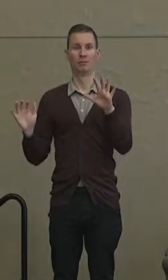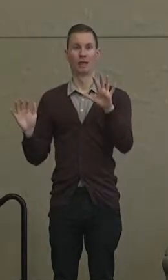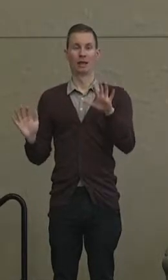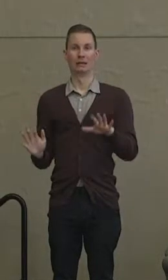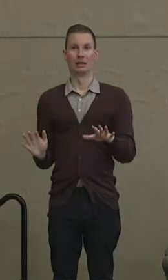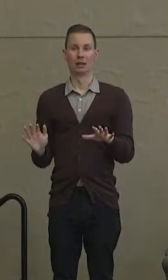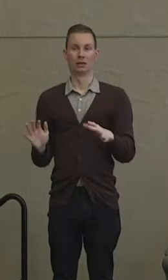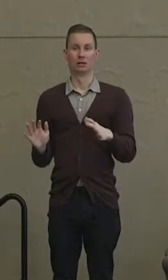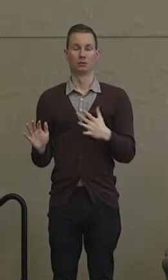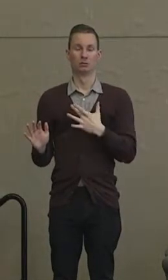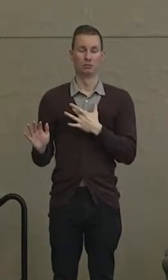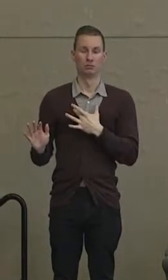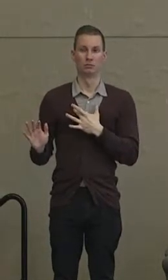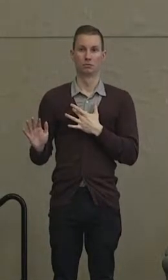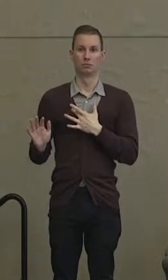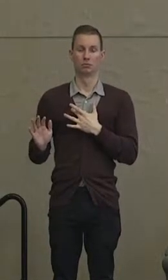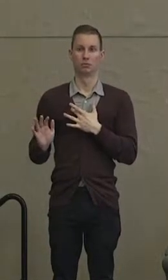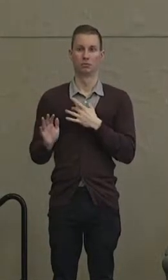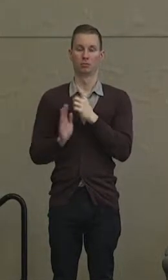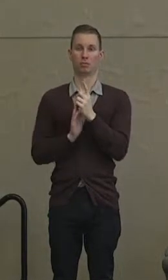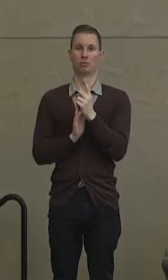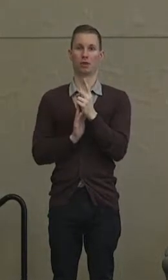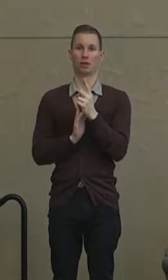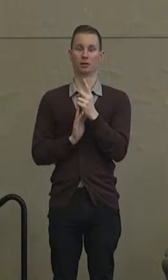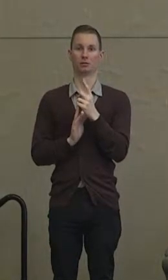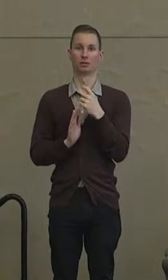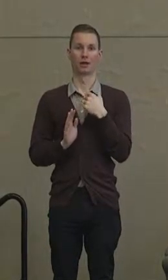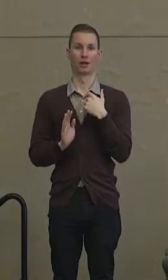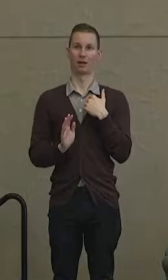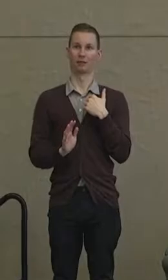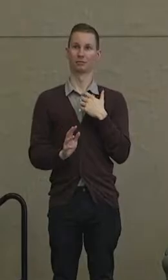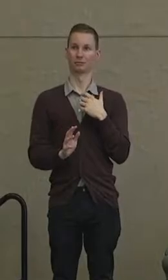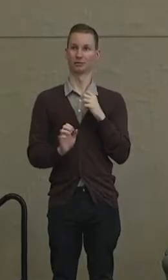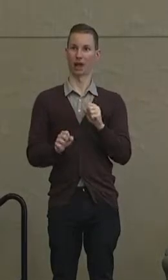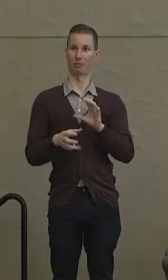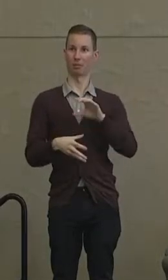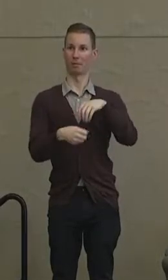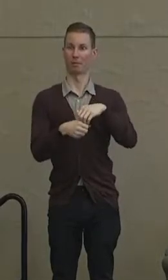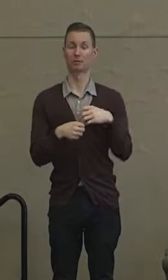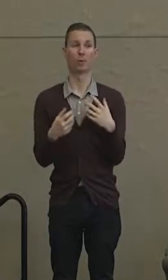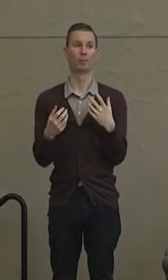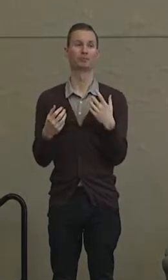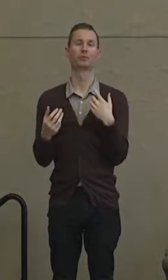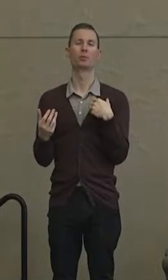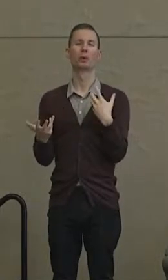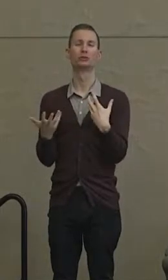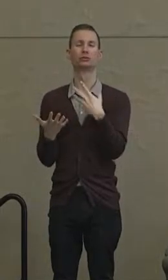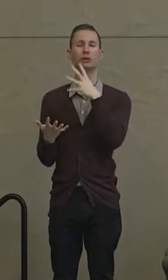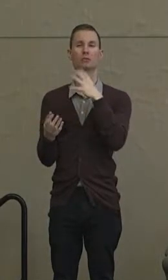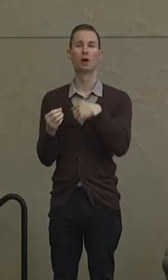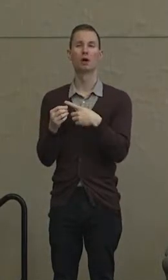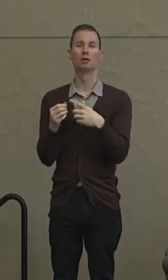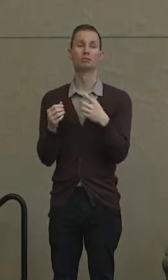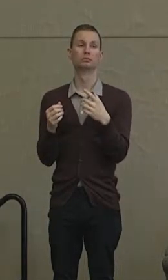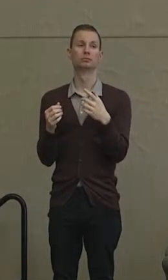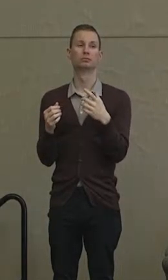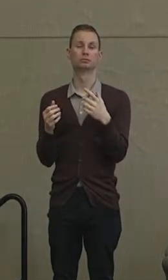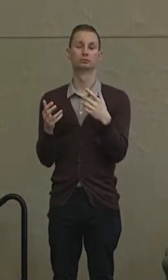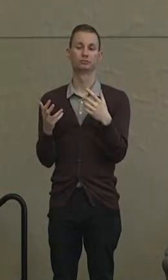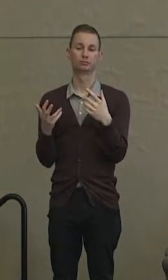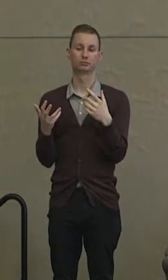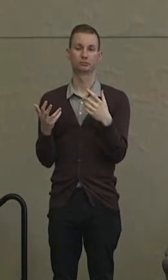amazing, emotional moment to be part of. And so I wanted to just really talk about, really like use